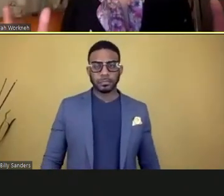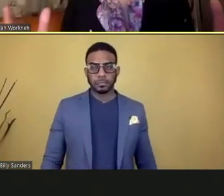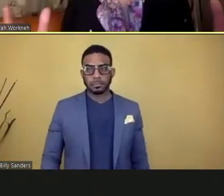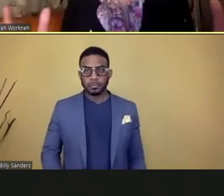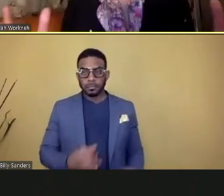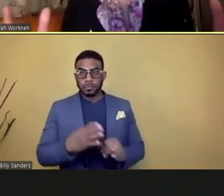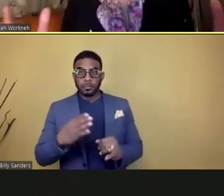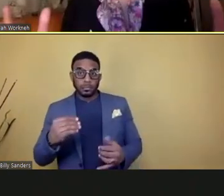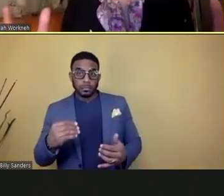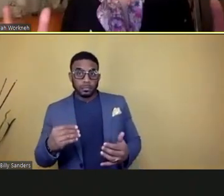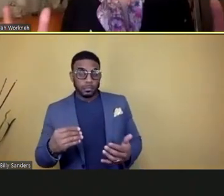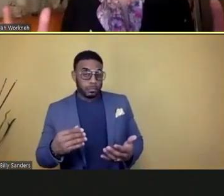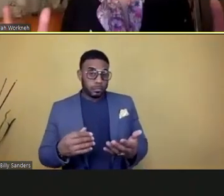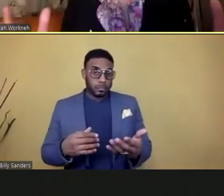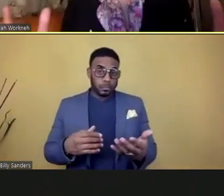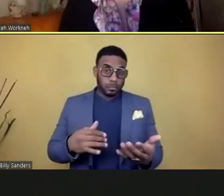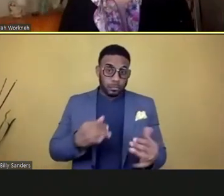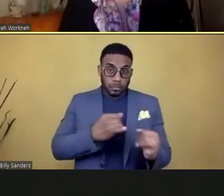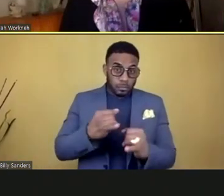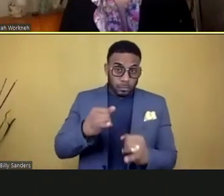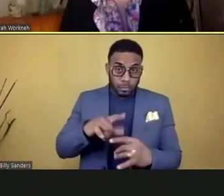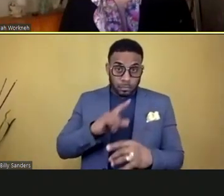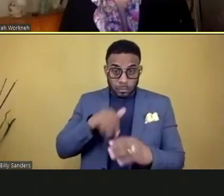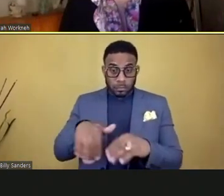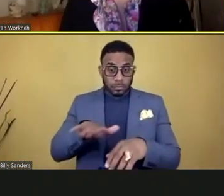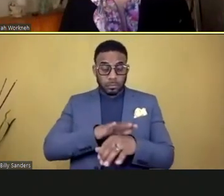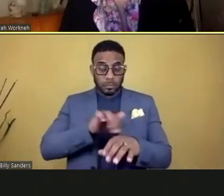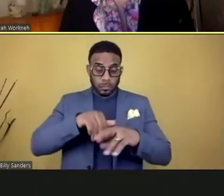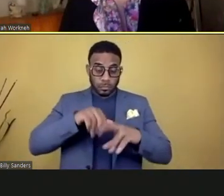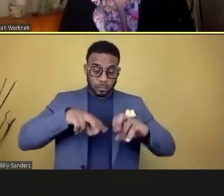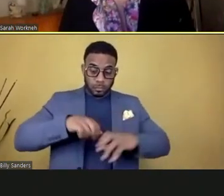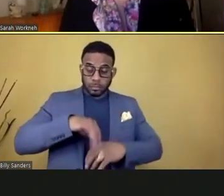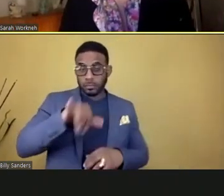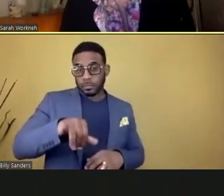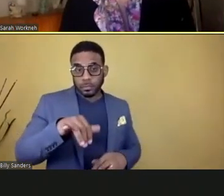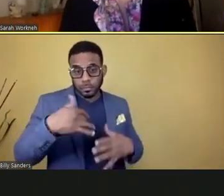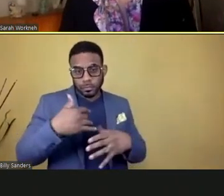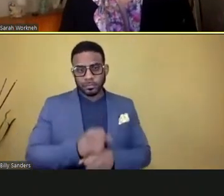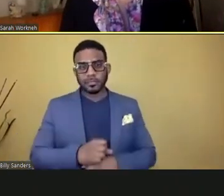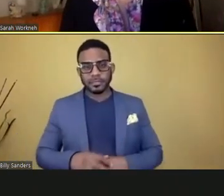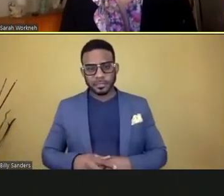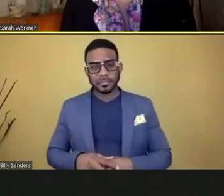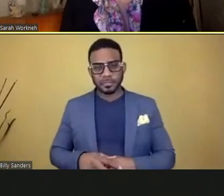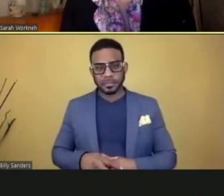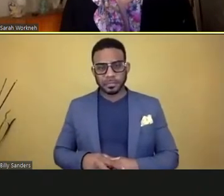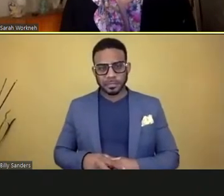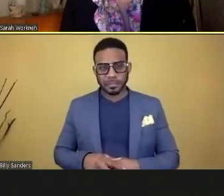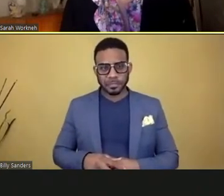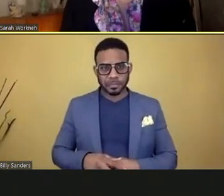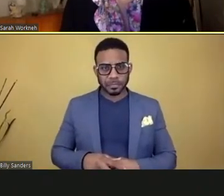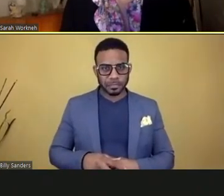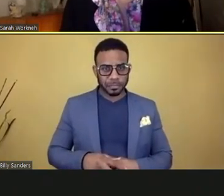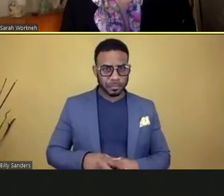individuals and individuals that are covered in that acronym.